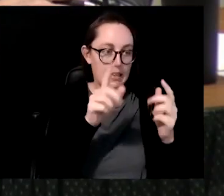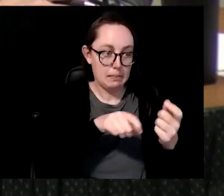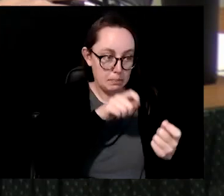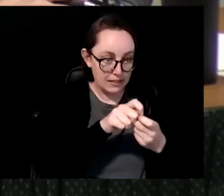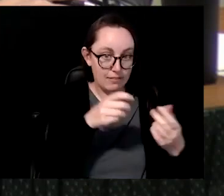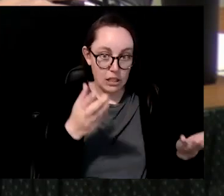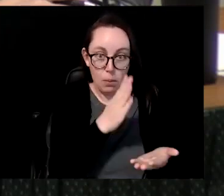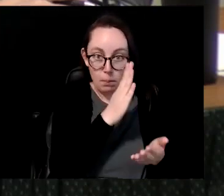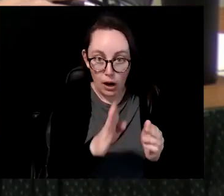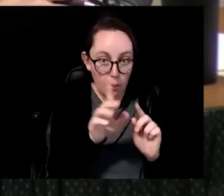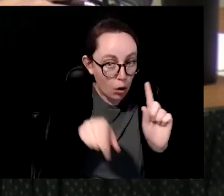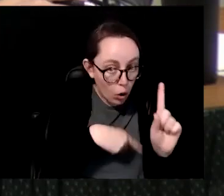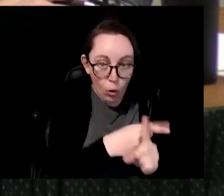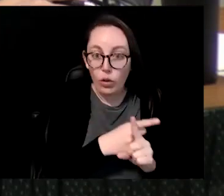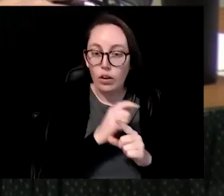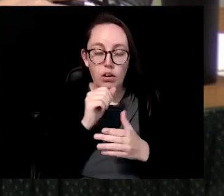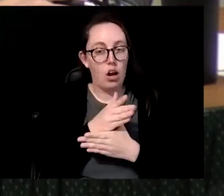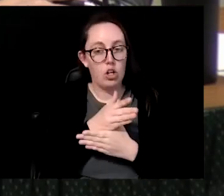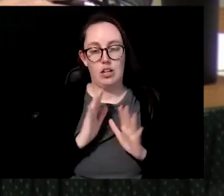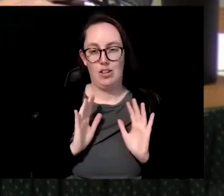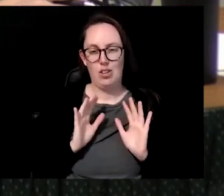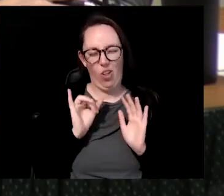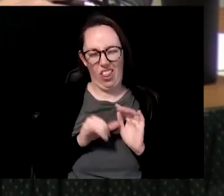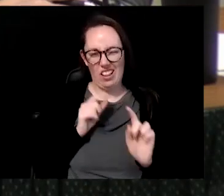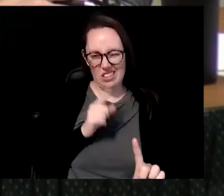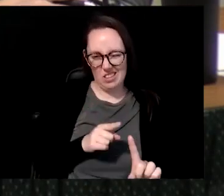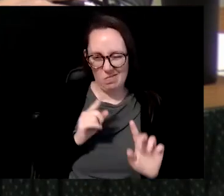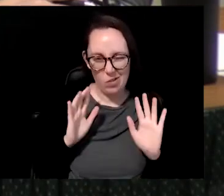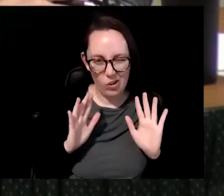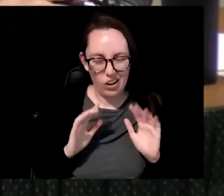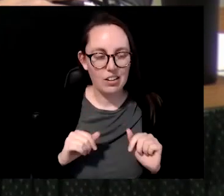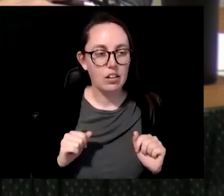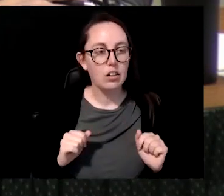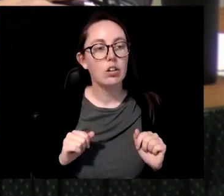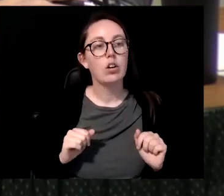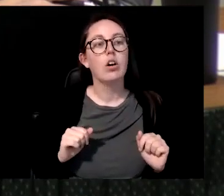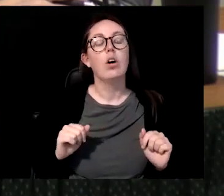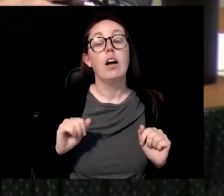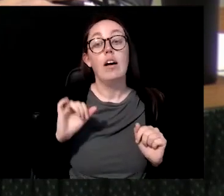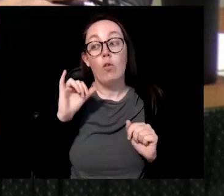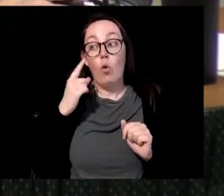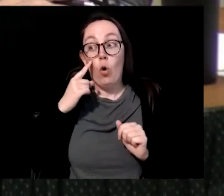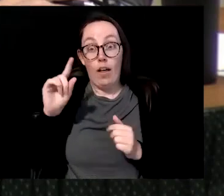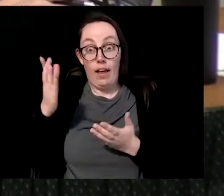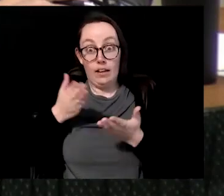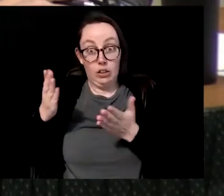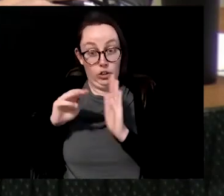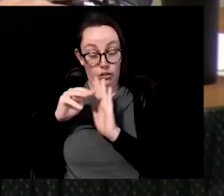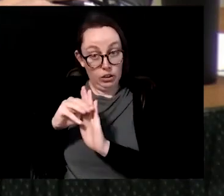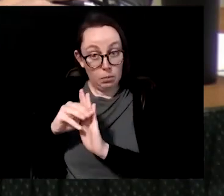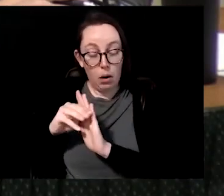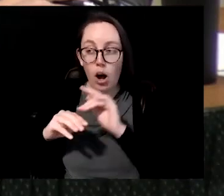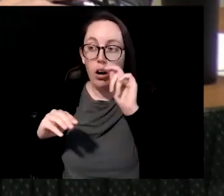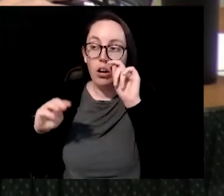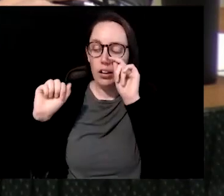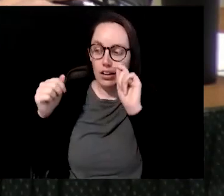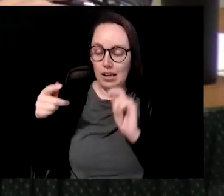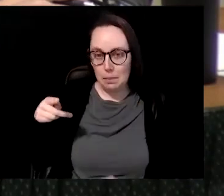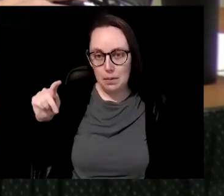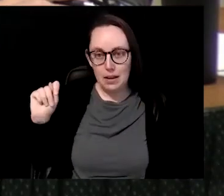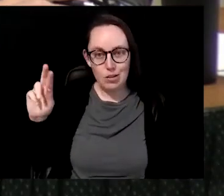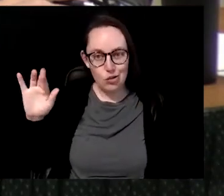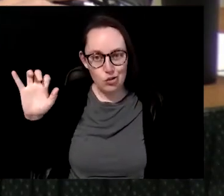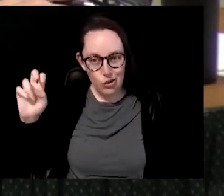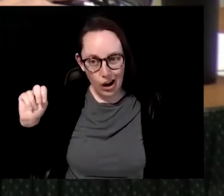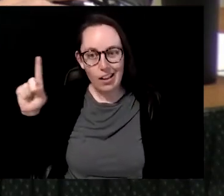informed by AP train about a better way to determine the service standards that we should be looking for in 90th percentile um so